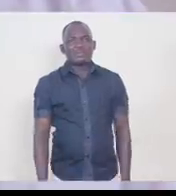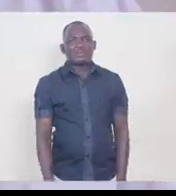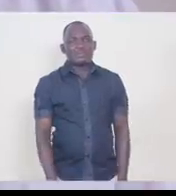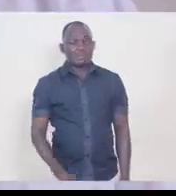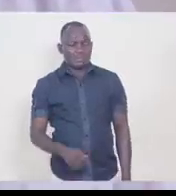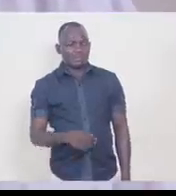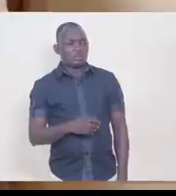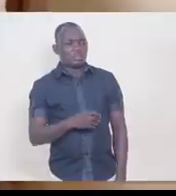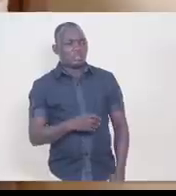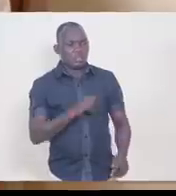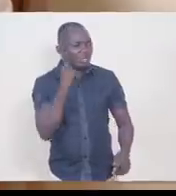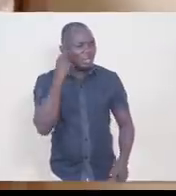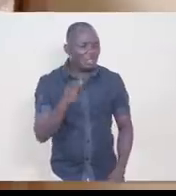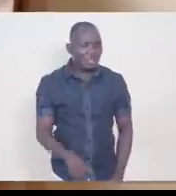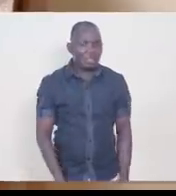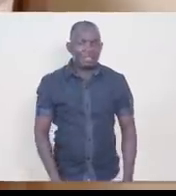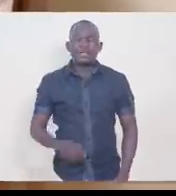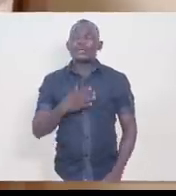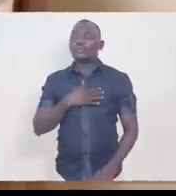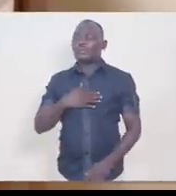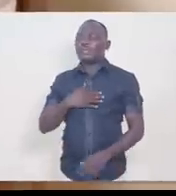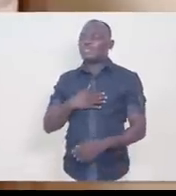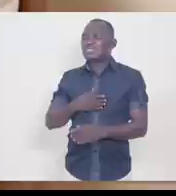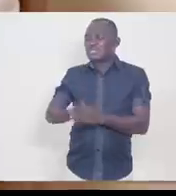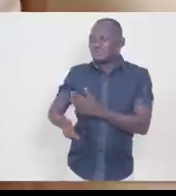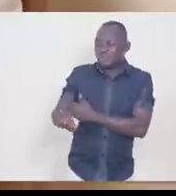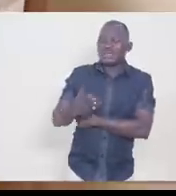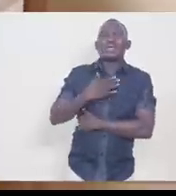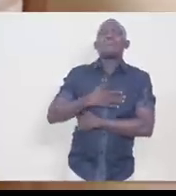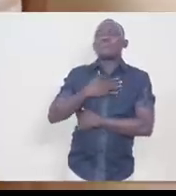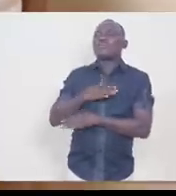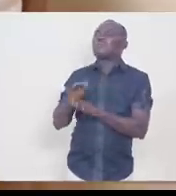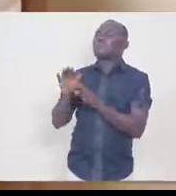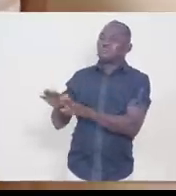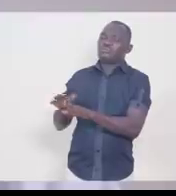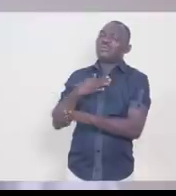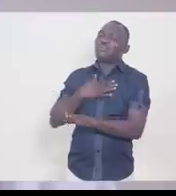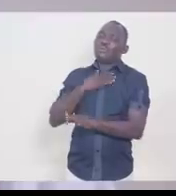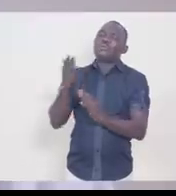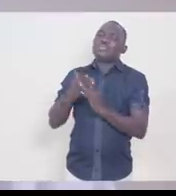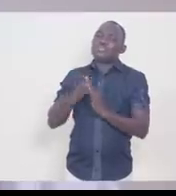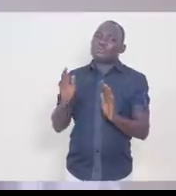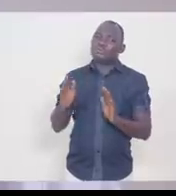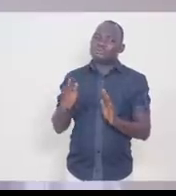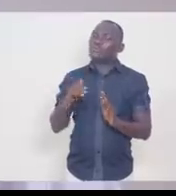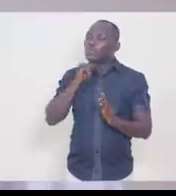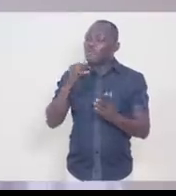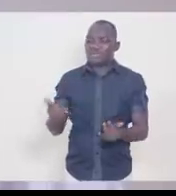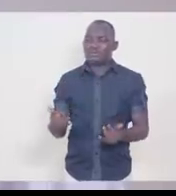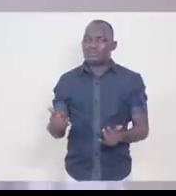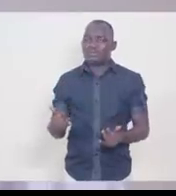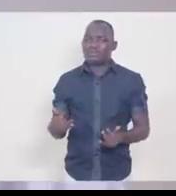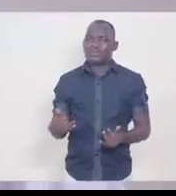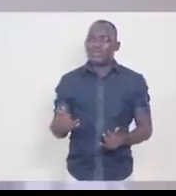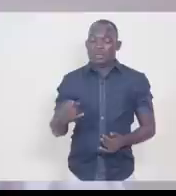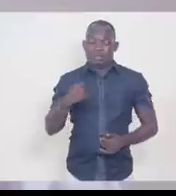I'm talking to you, Goofy. It's too early. Please. Not this morning. Please. Oh, not this morning. So